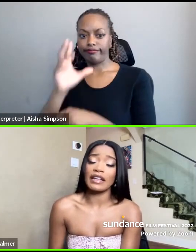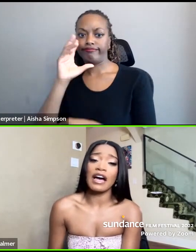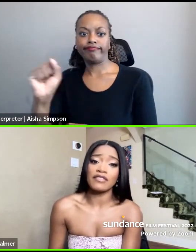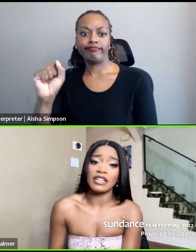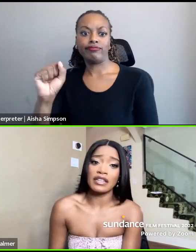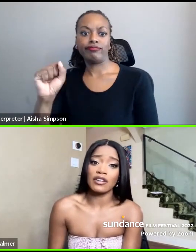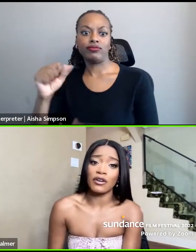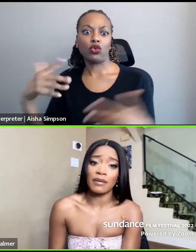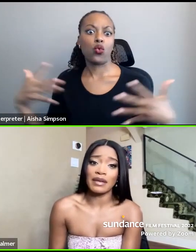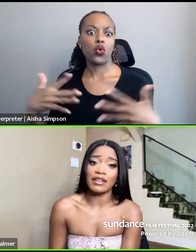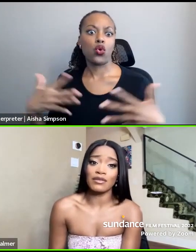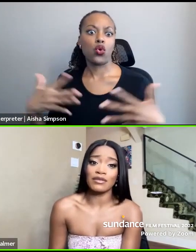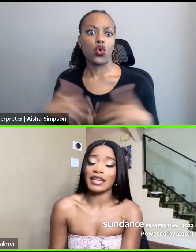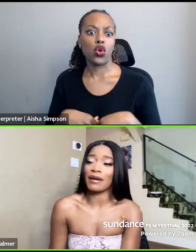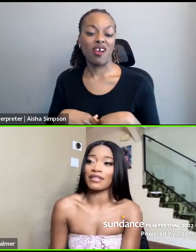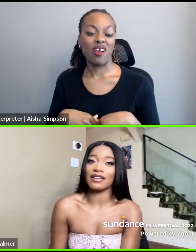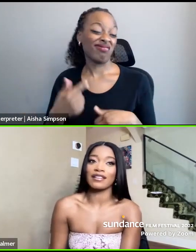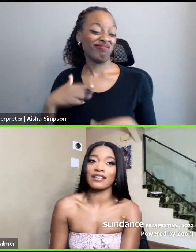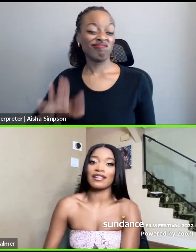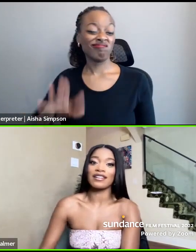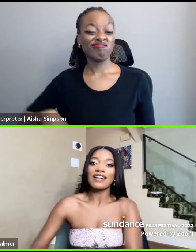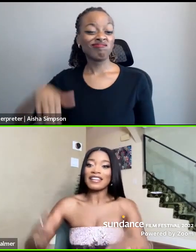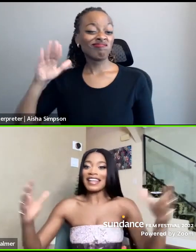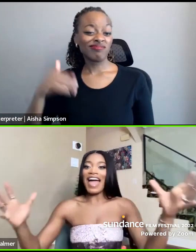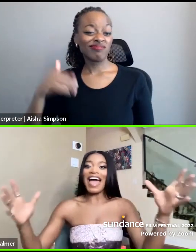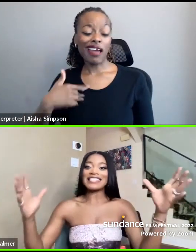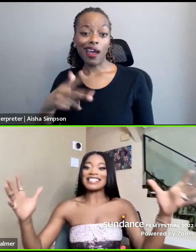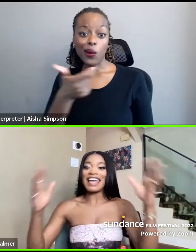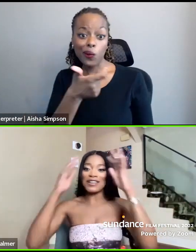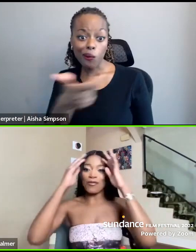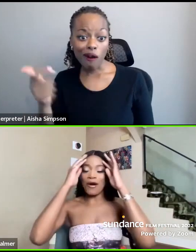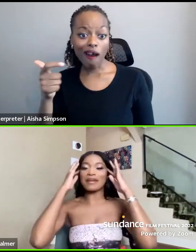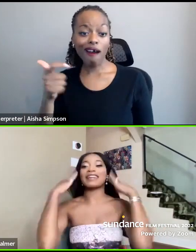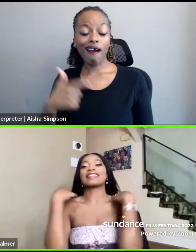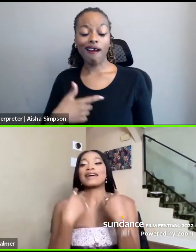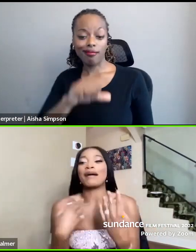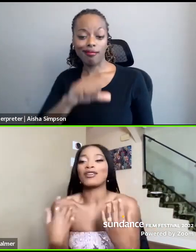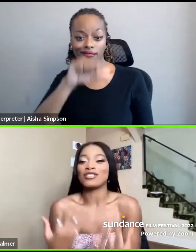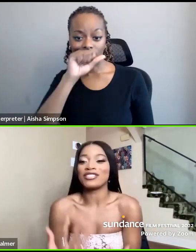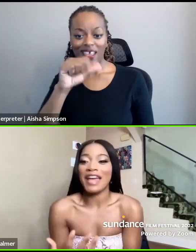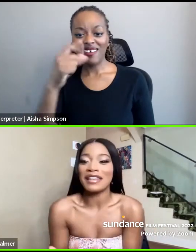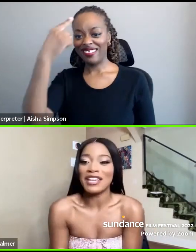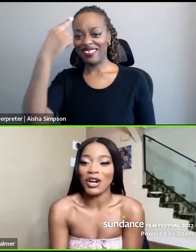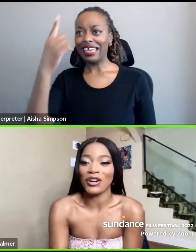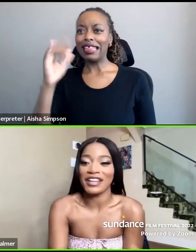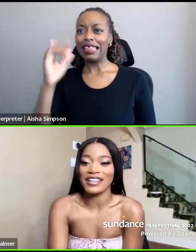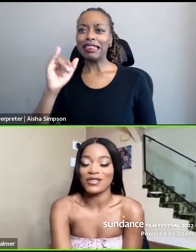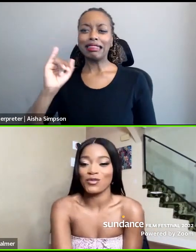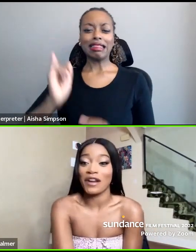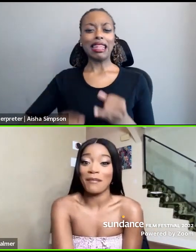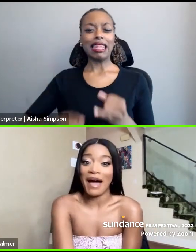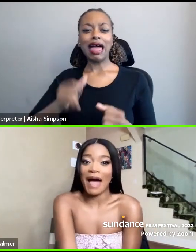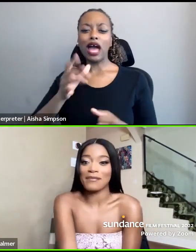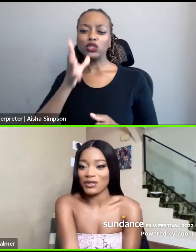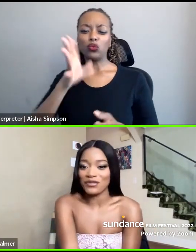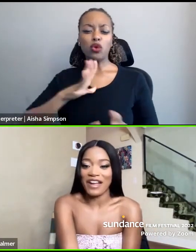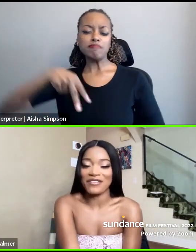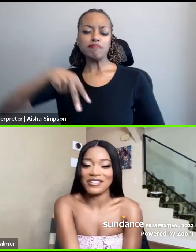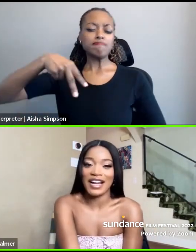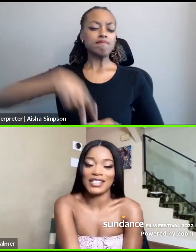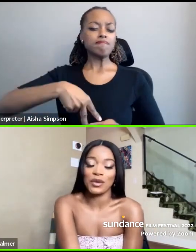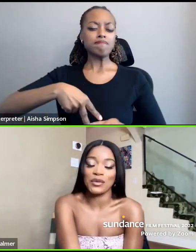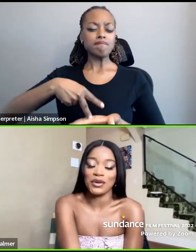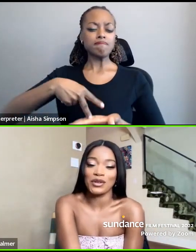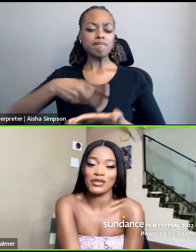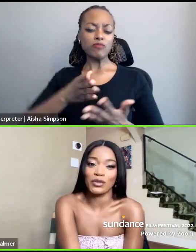it. I loved it. You know what I mean? You thinking about the last standing woman. I think about Jamie Lee Curtis, who's one of my absolute